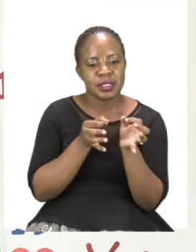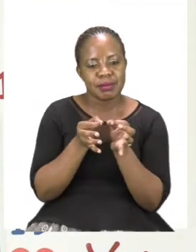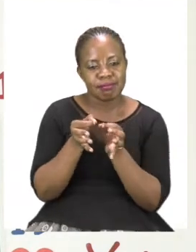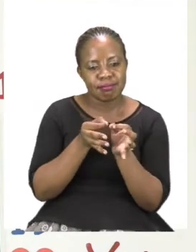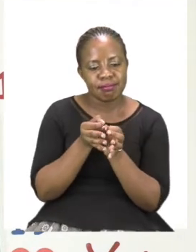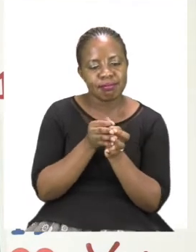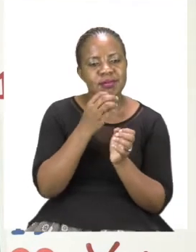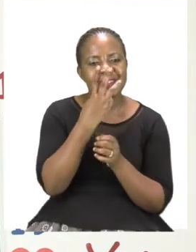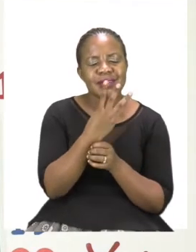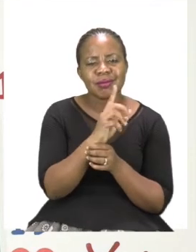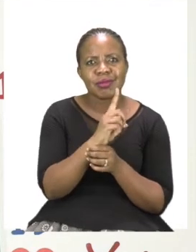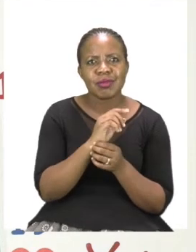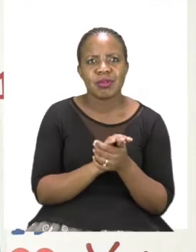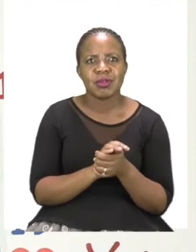say